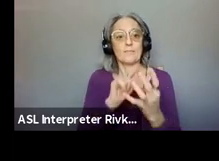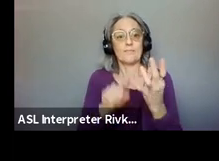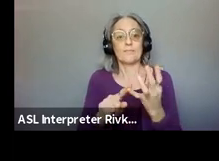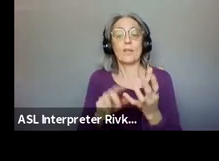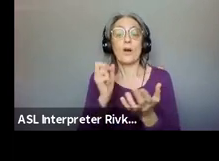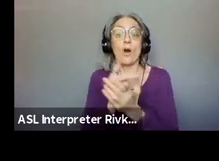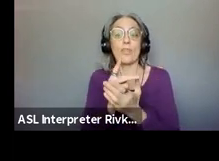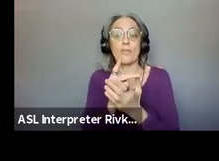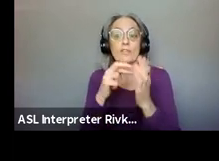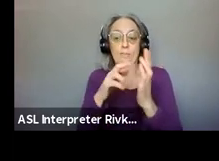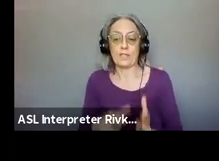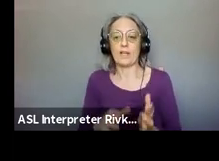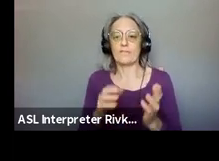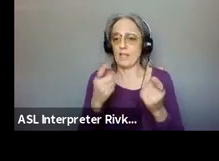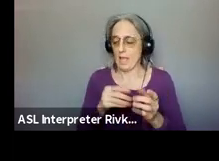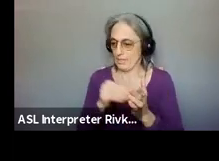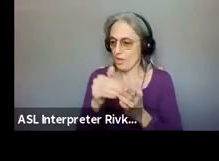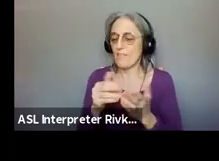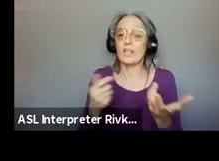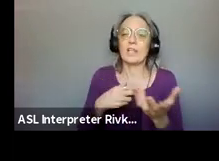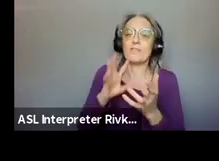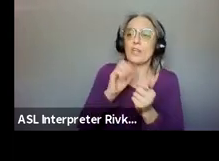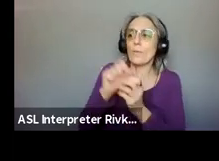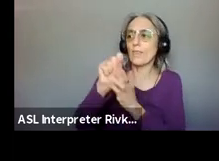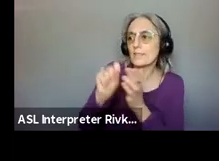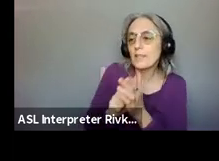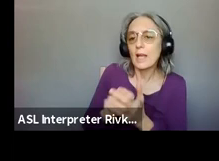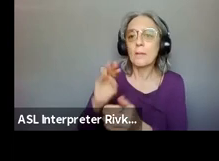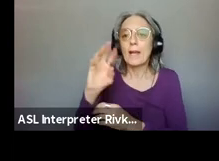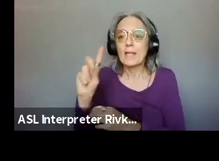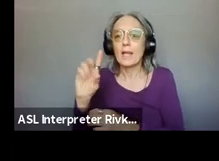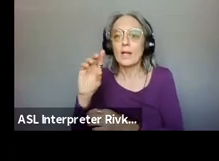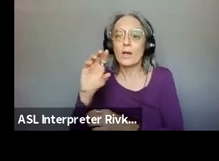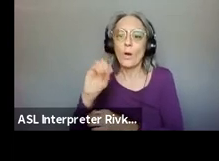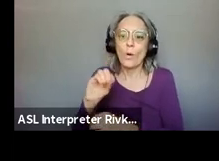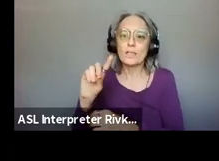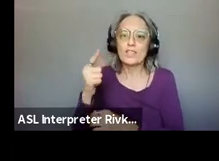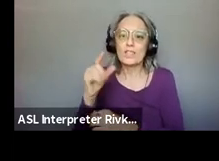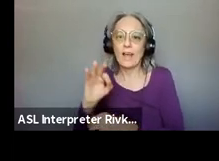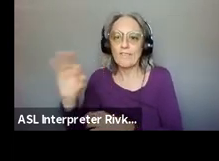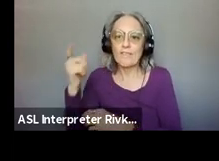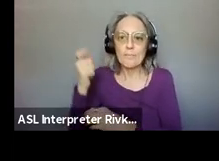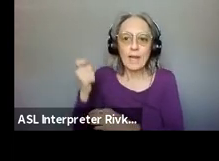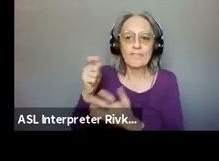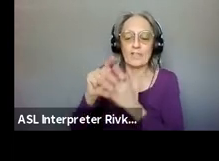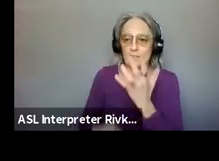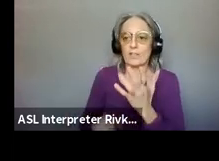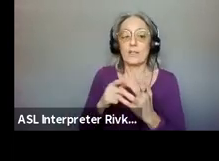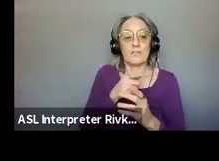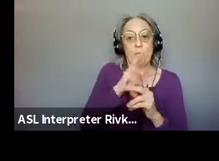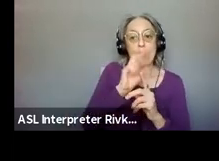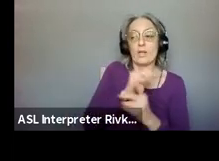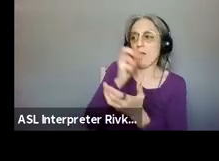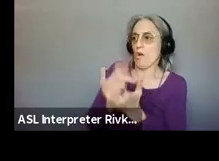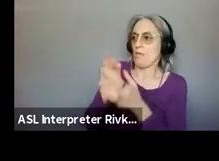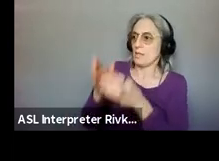a lot in interactions with the state, such as with Medicaid and ODGFS benefits. You can designate an authorized representative to assist you